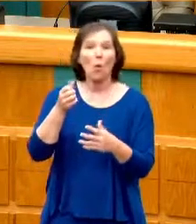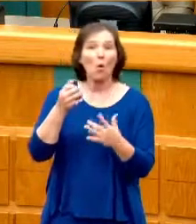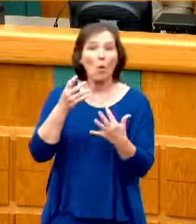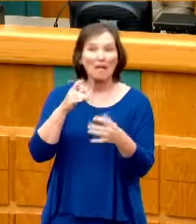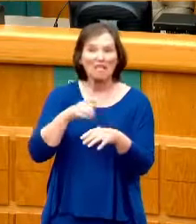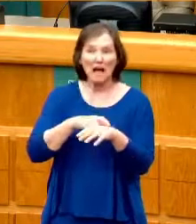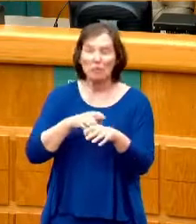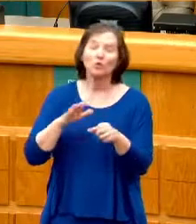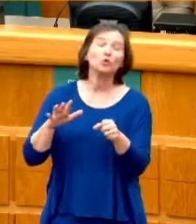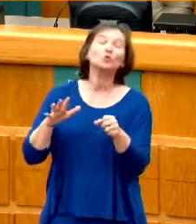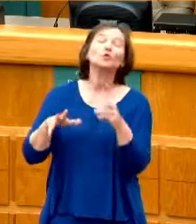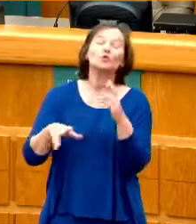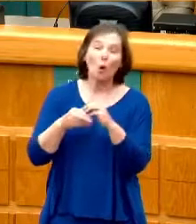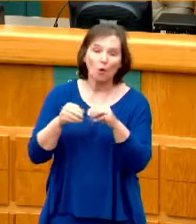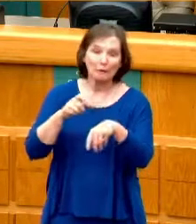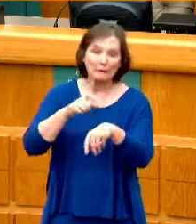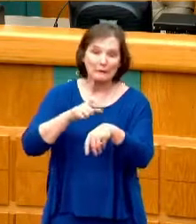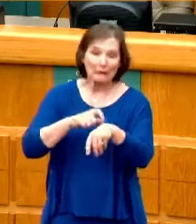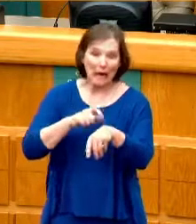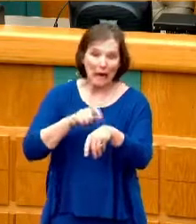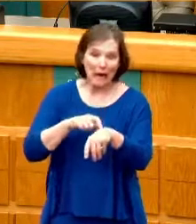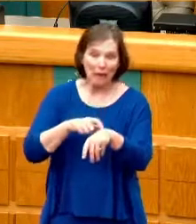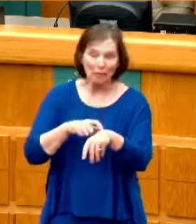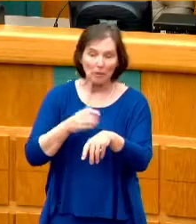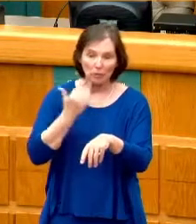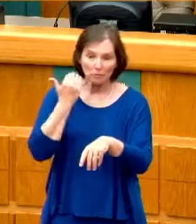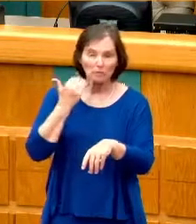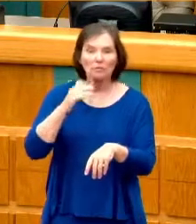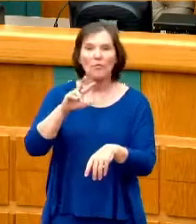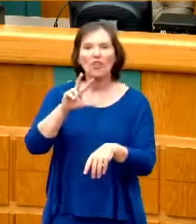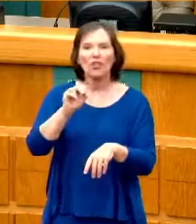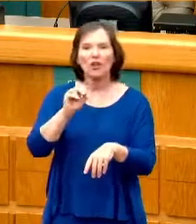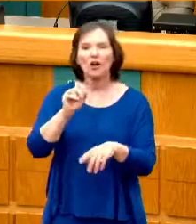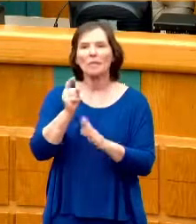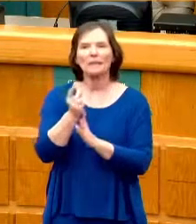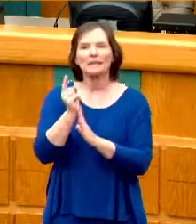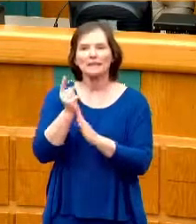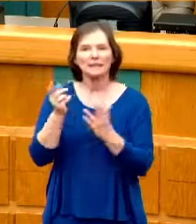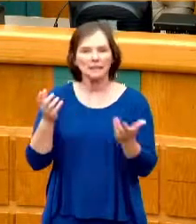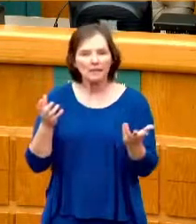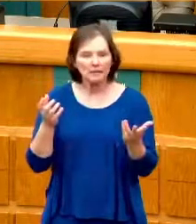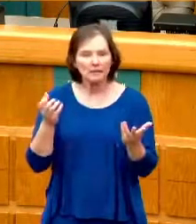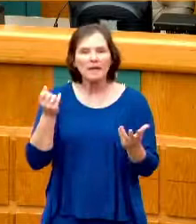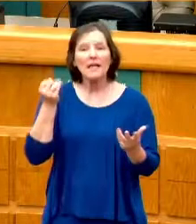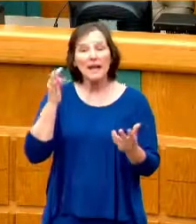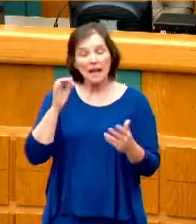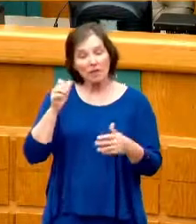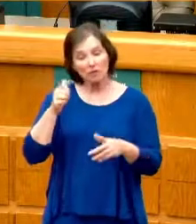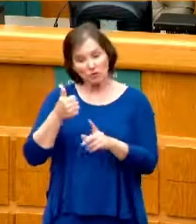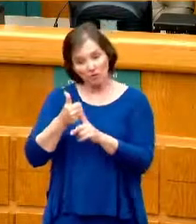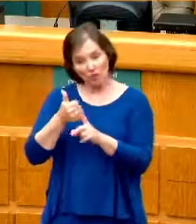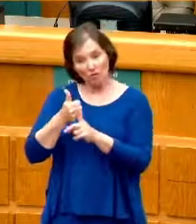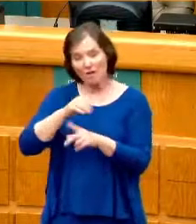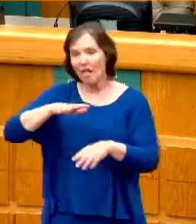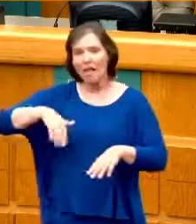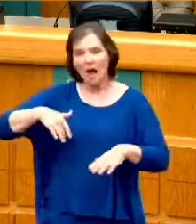pre-register, get your QR code, and get the vaccine if you want one. You can register online at